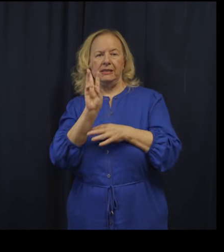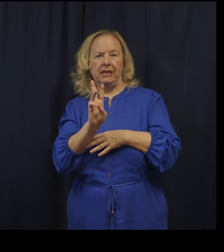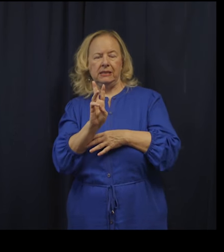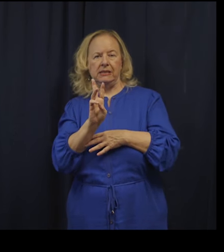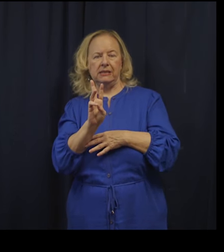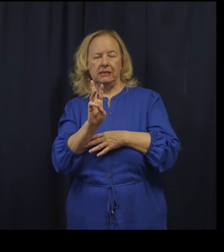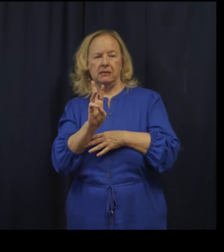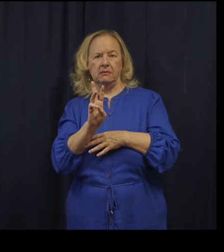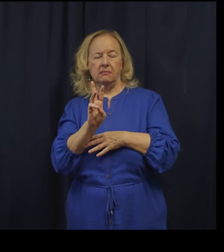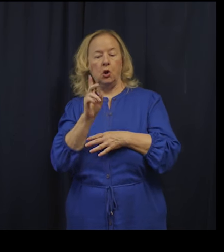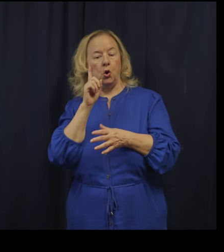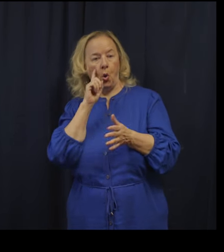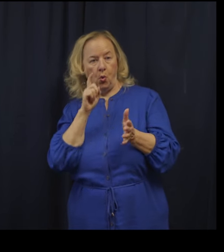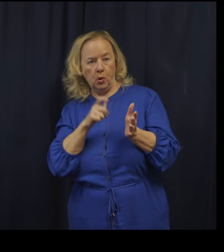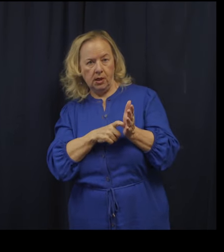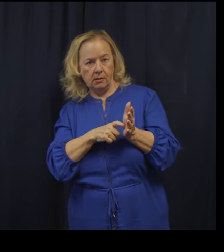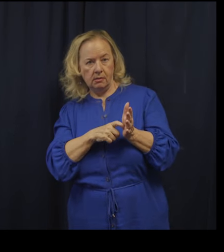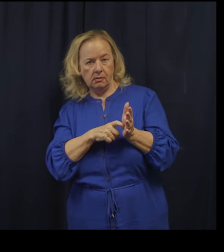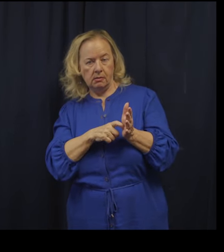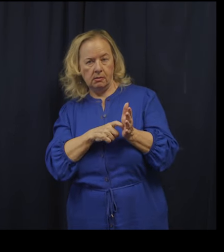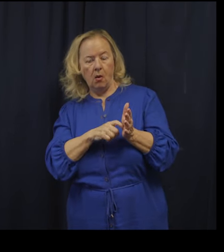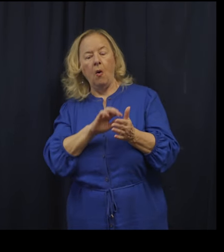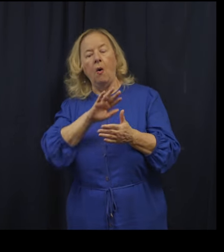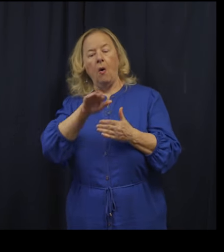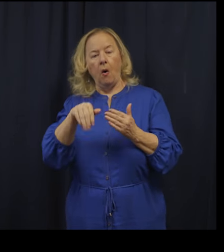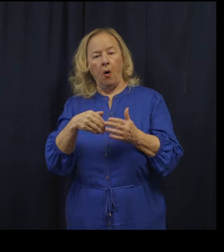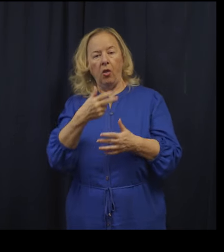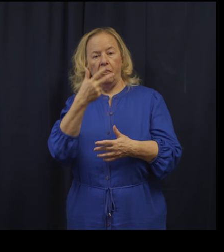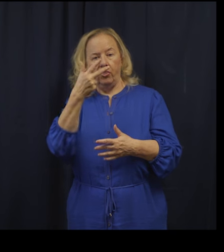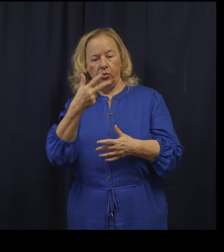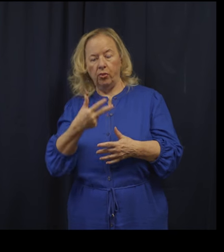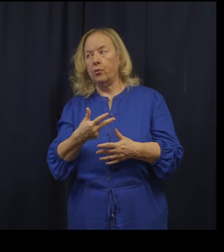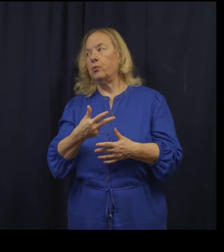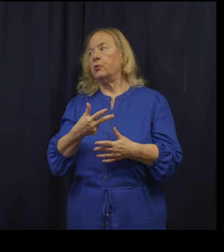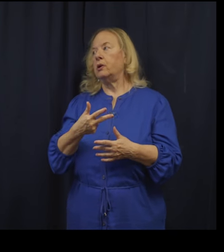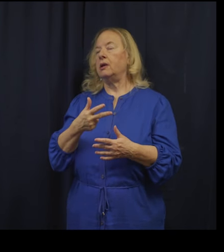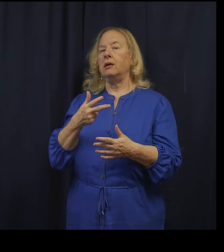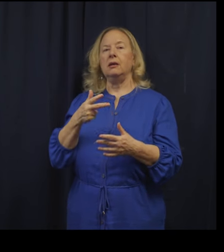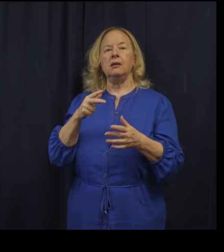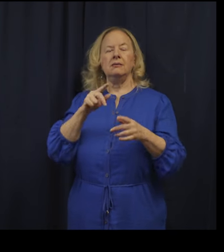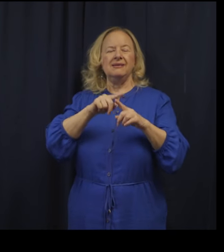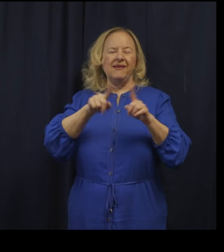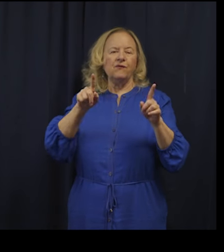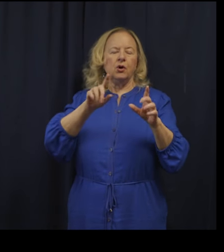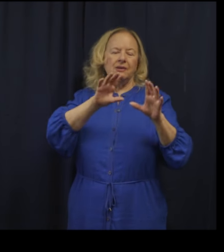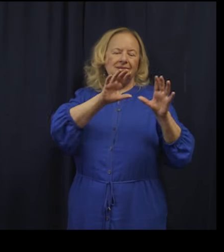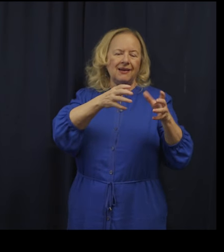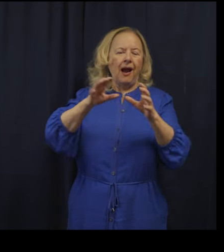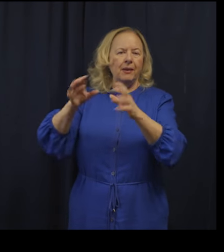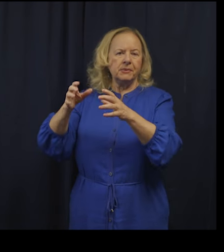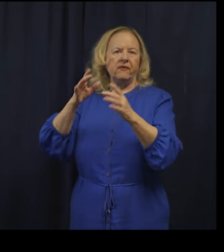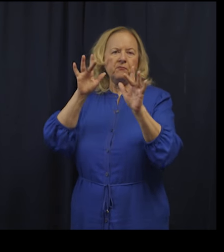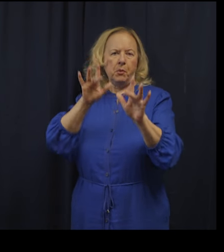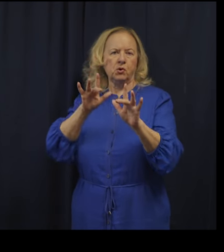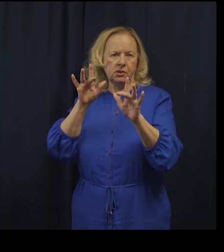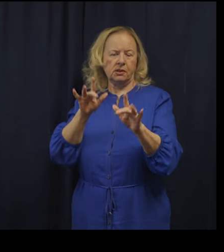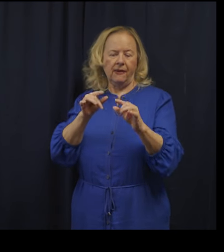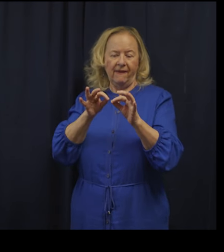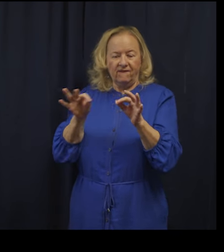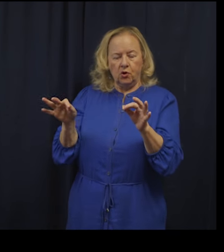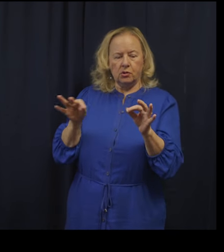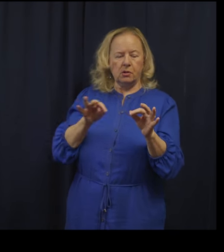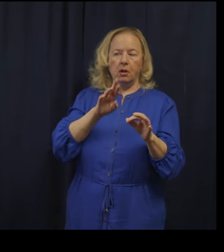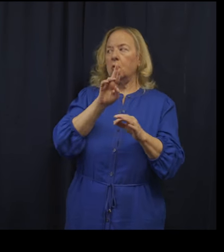6. And you'll notice you have all three forms of mercy in this one verse. You